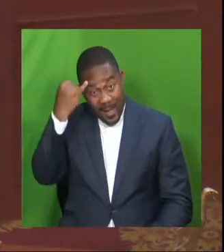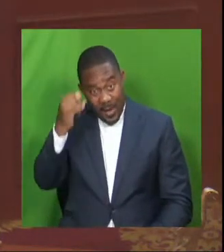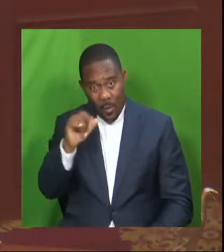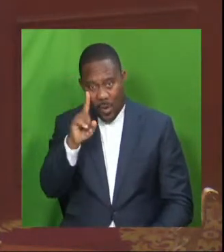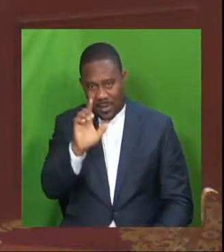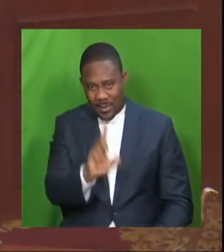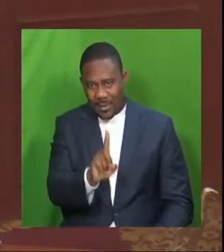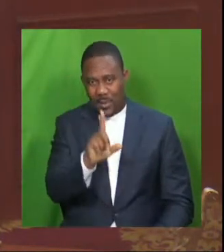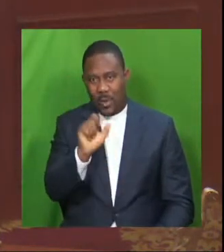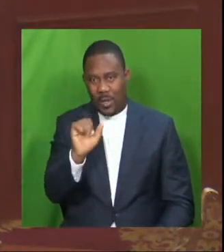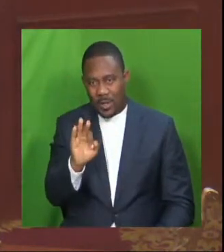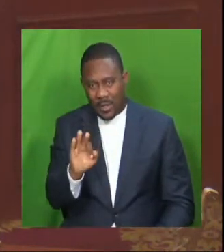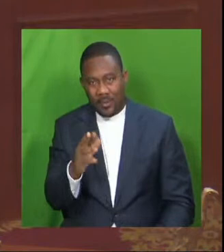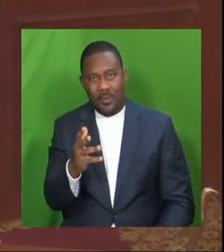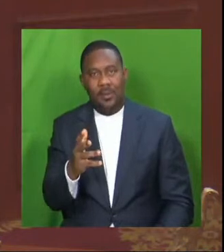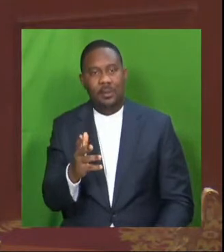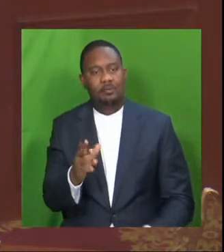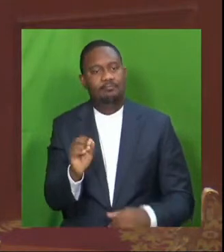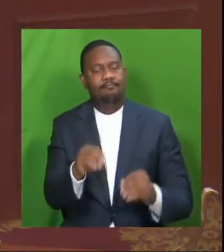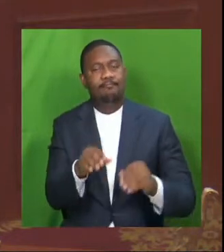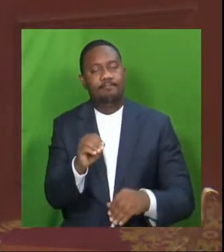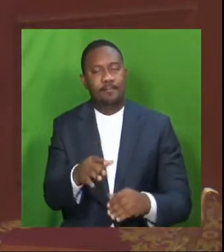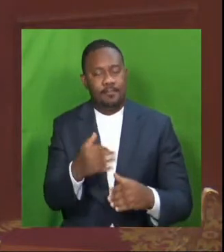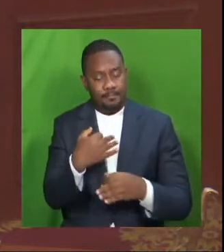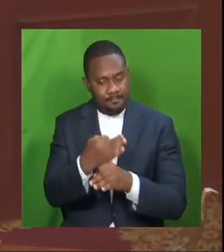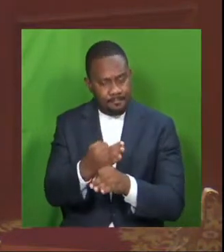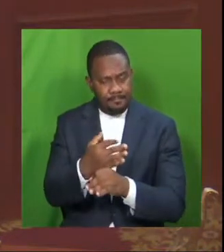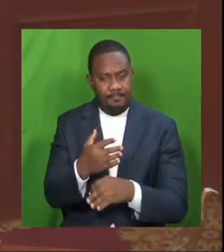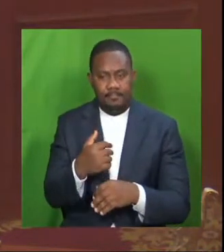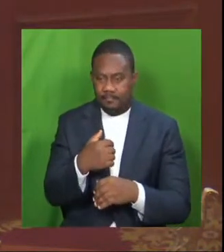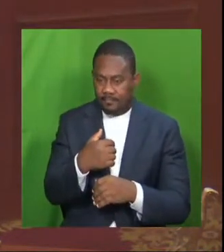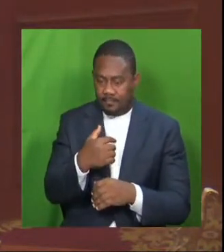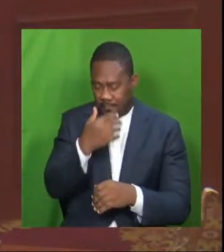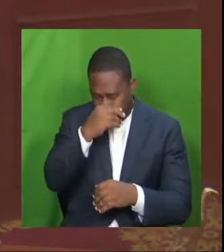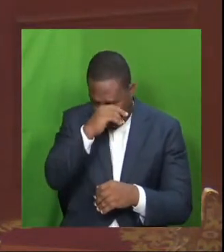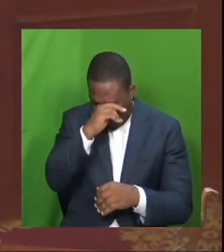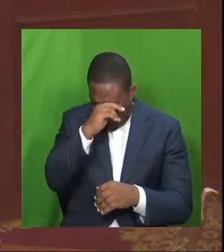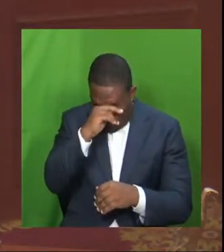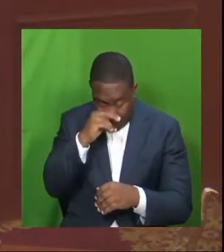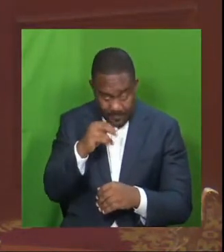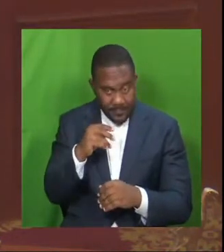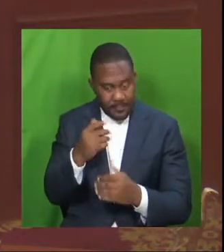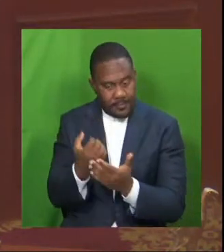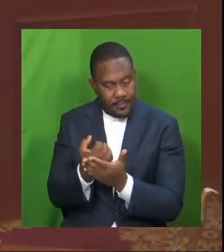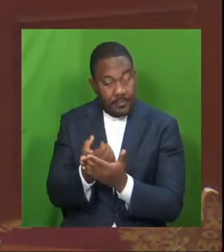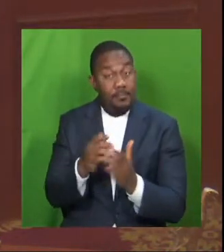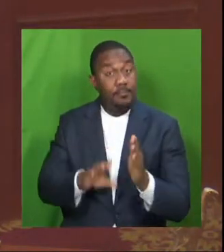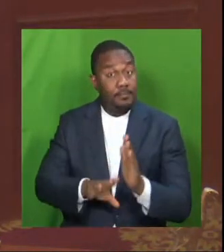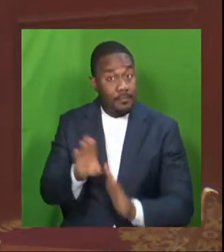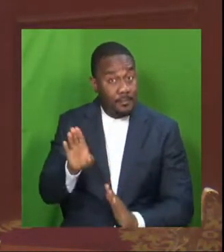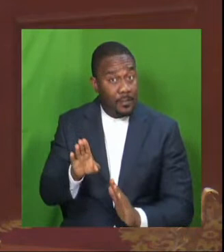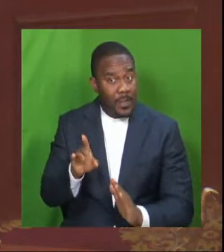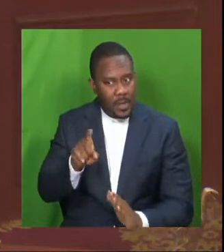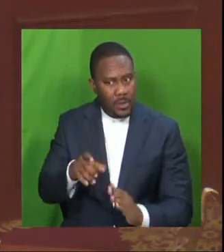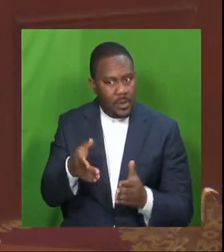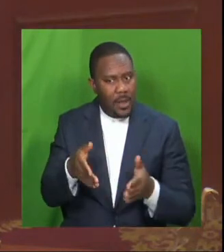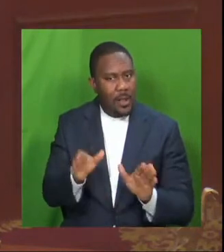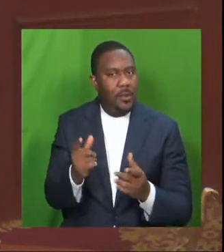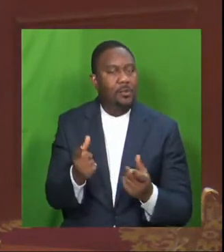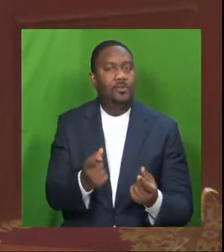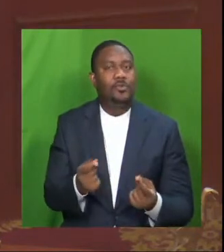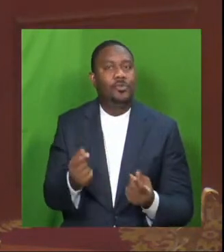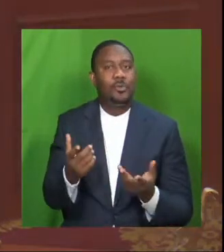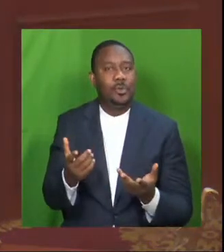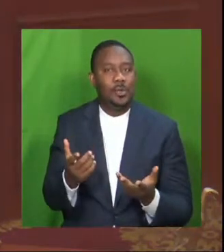apart from its contribution to manufacturing and the industrial growth of the economy, was to allow to address the question